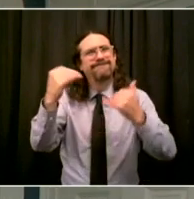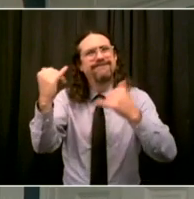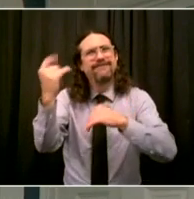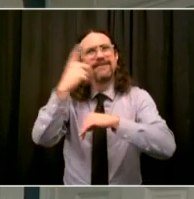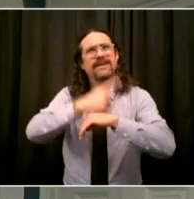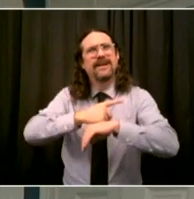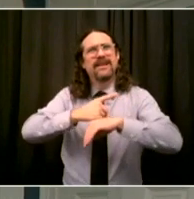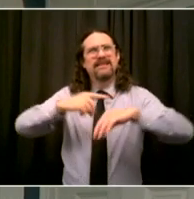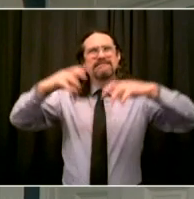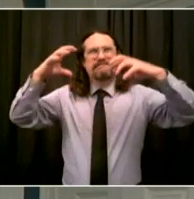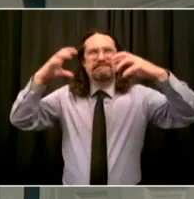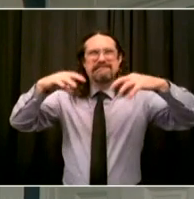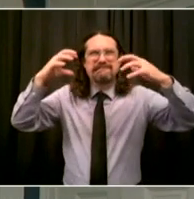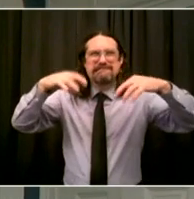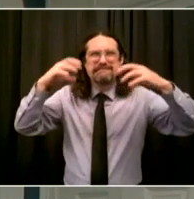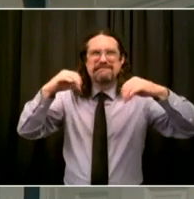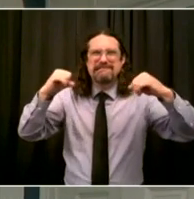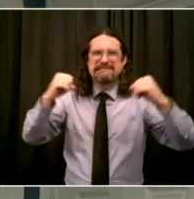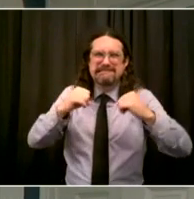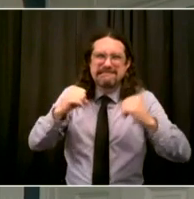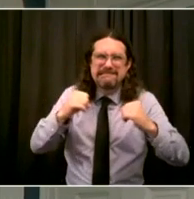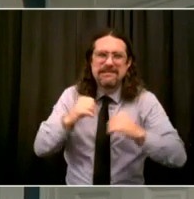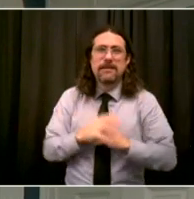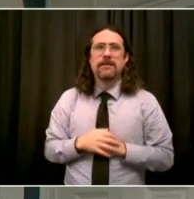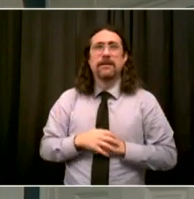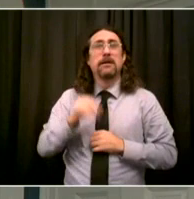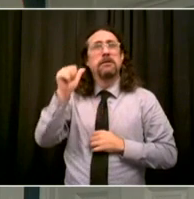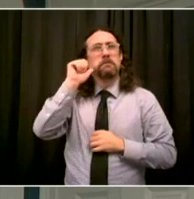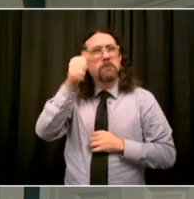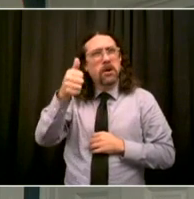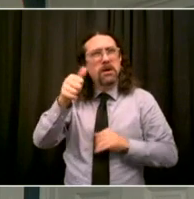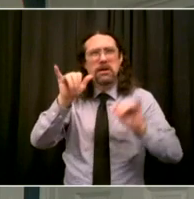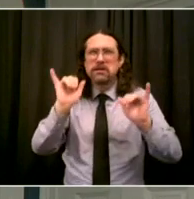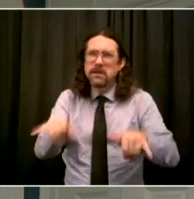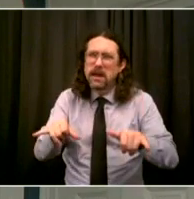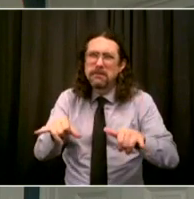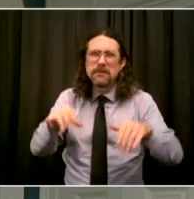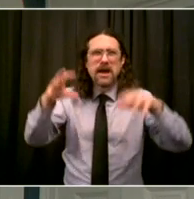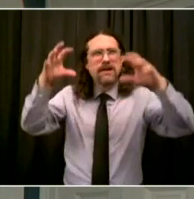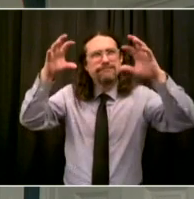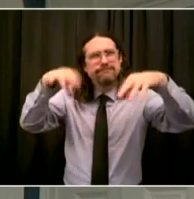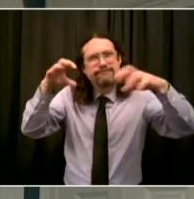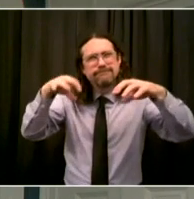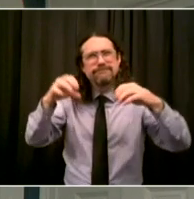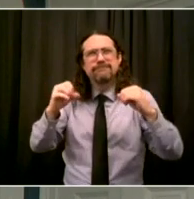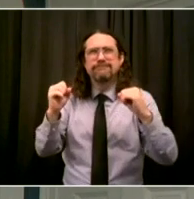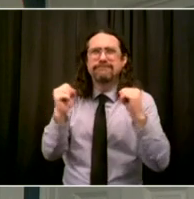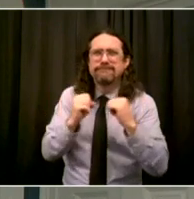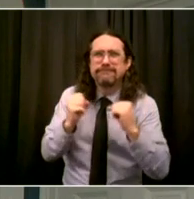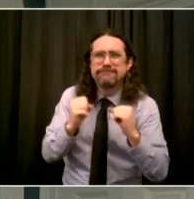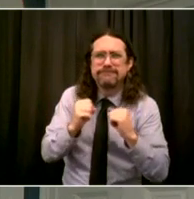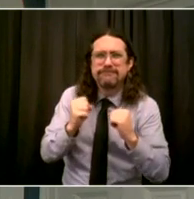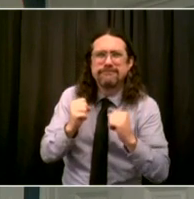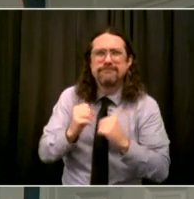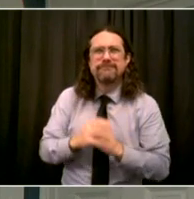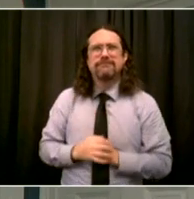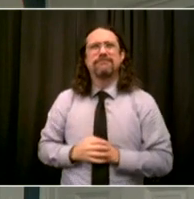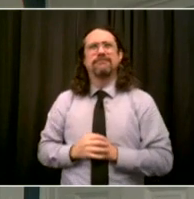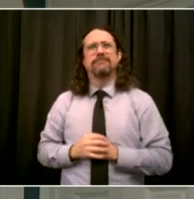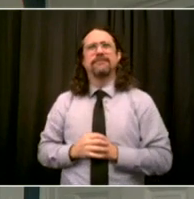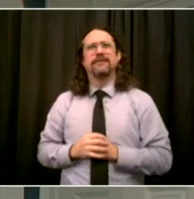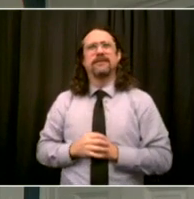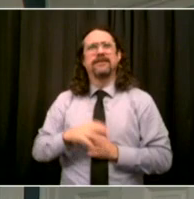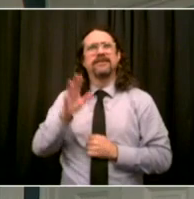to dent the election day crowds themselves? And would you consider at this point recommending to New Yorkers